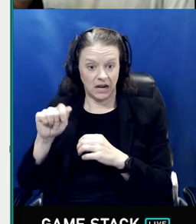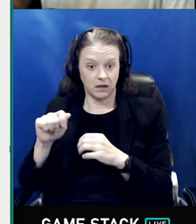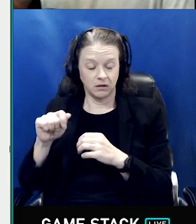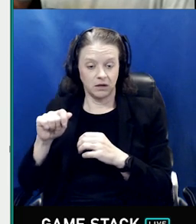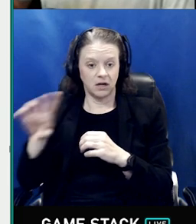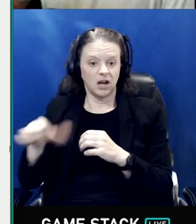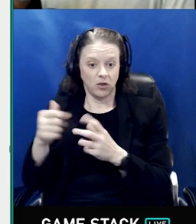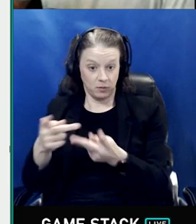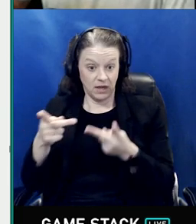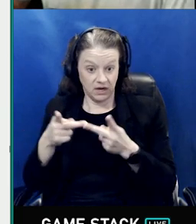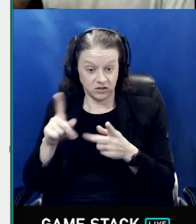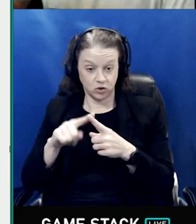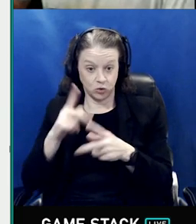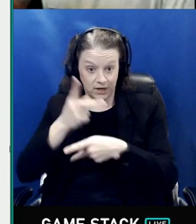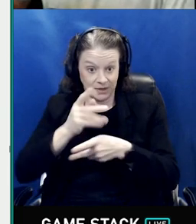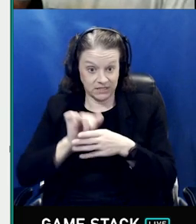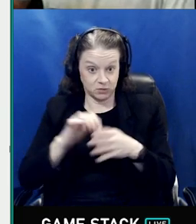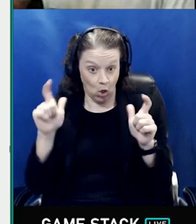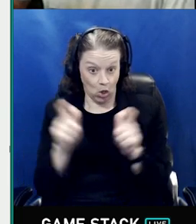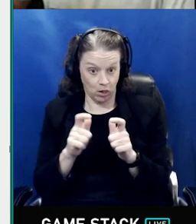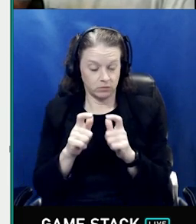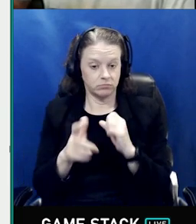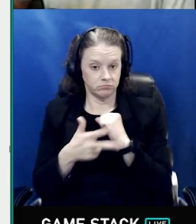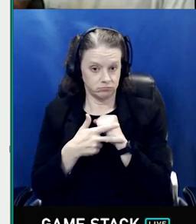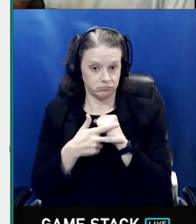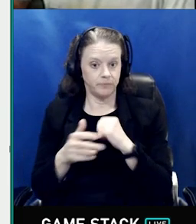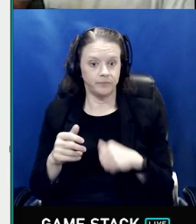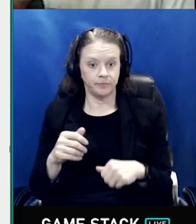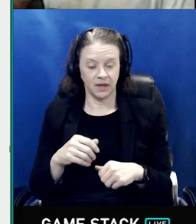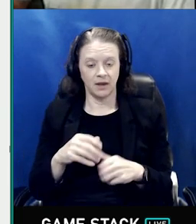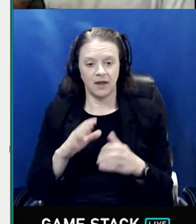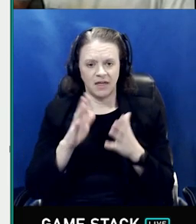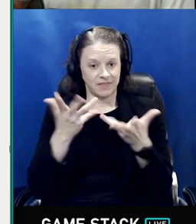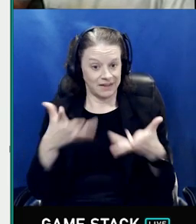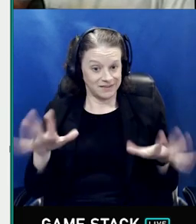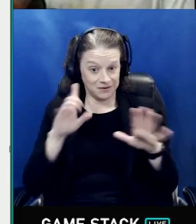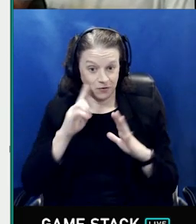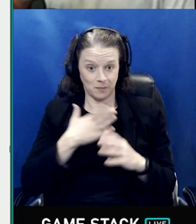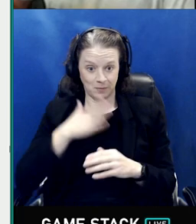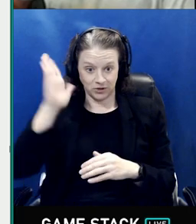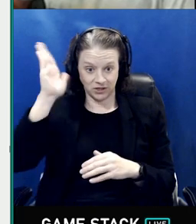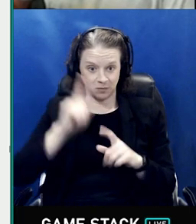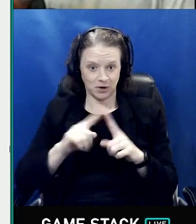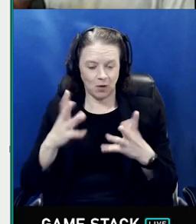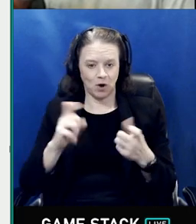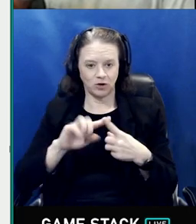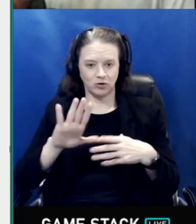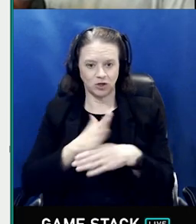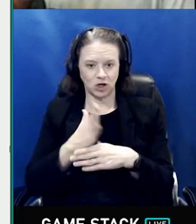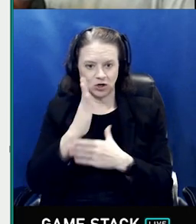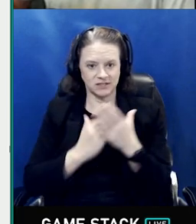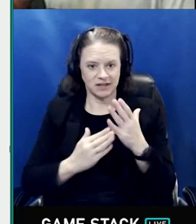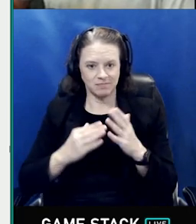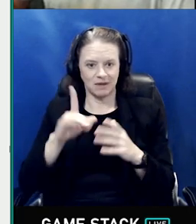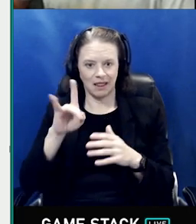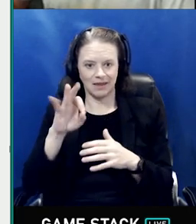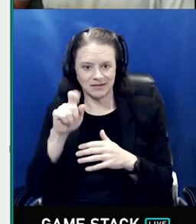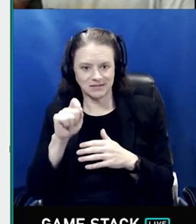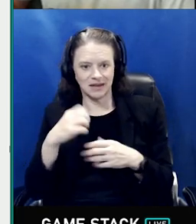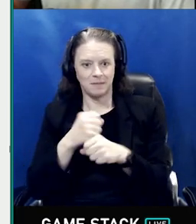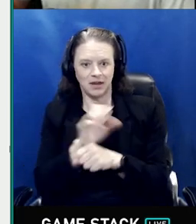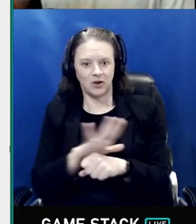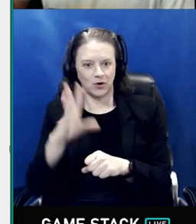So that's it for this presentation. But before I go, I wanted to share some links to make your experience learning about Cosmos DB a great